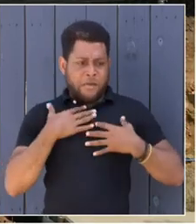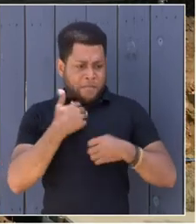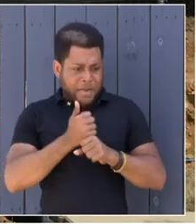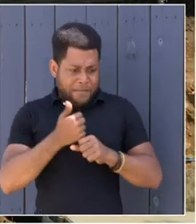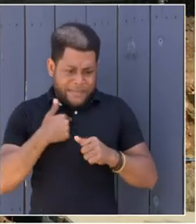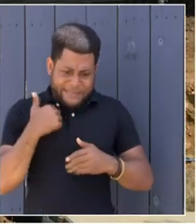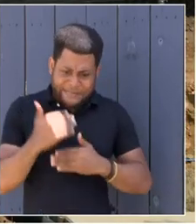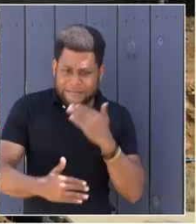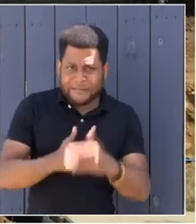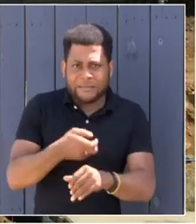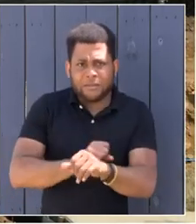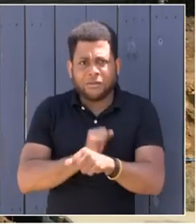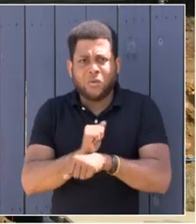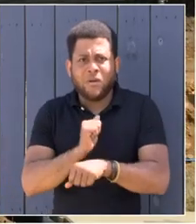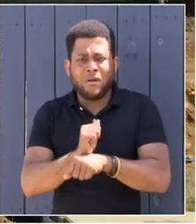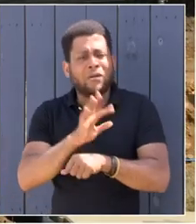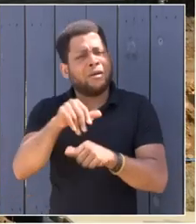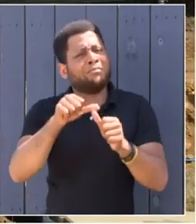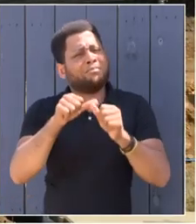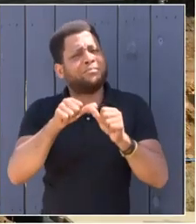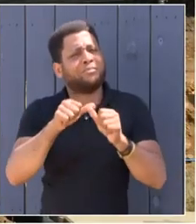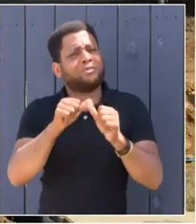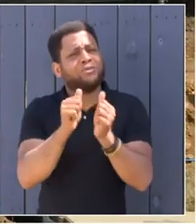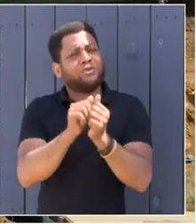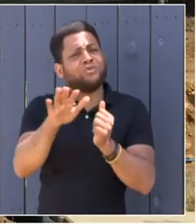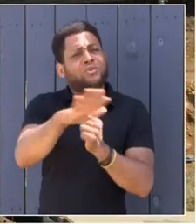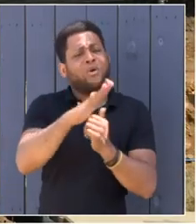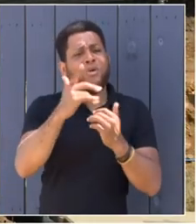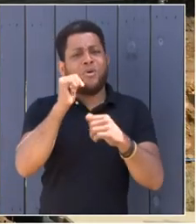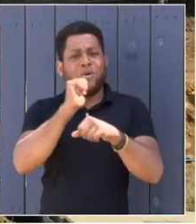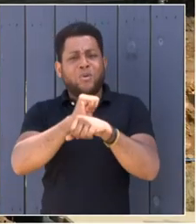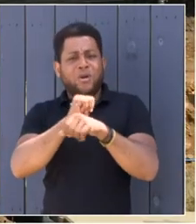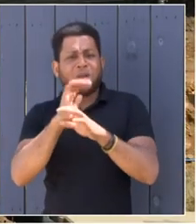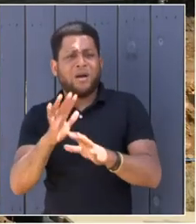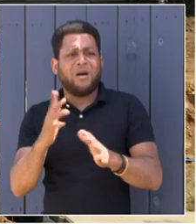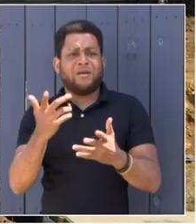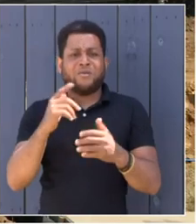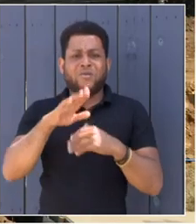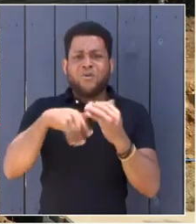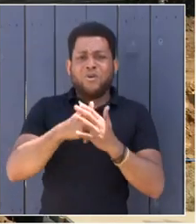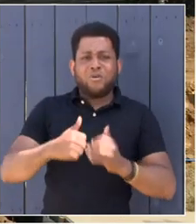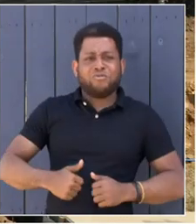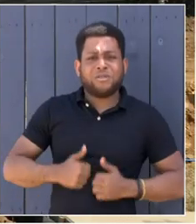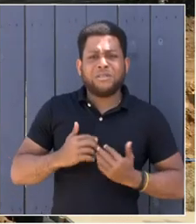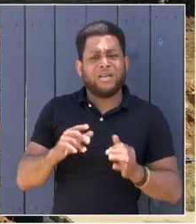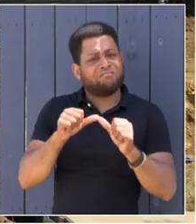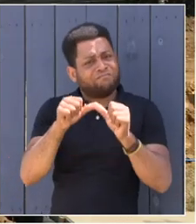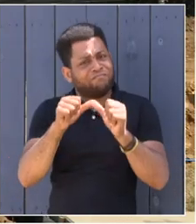keep pushing. To all the residents, keep pushing. We all look forward to coming back here successfully to take part